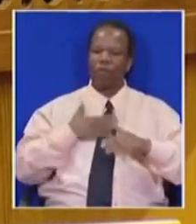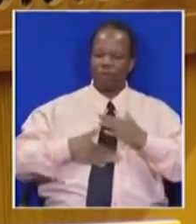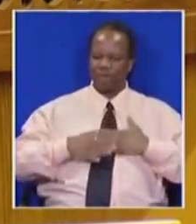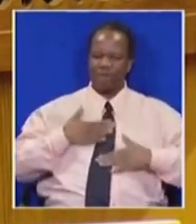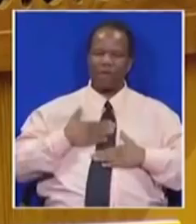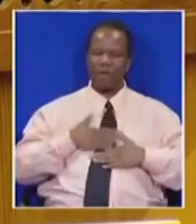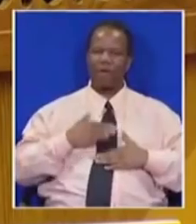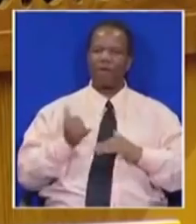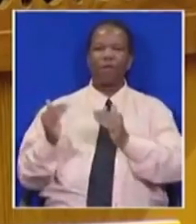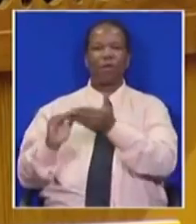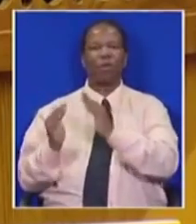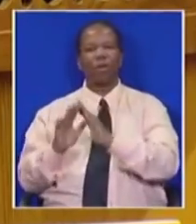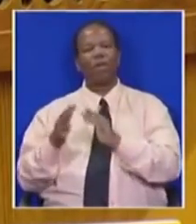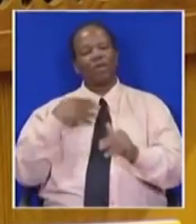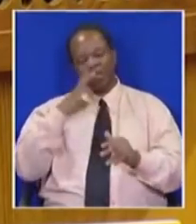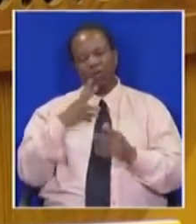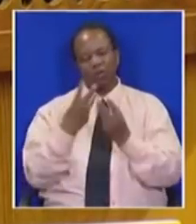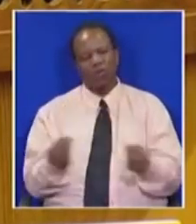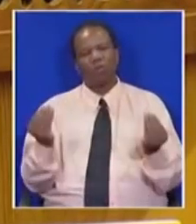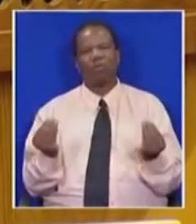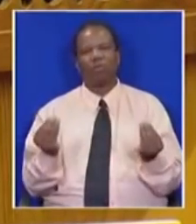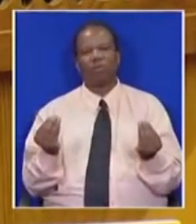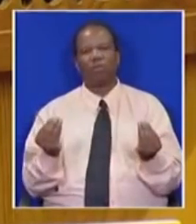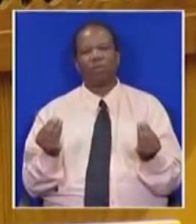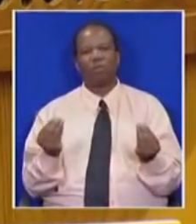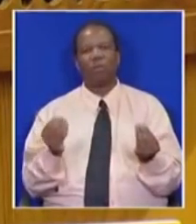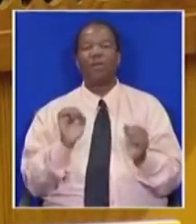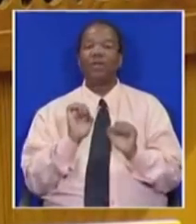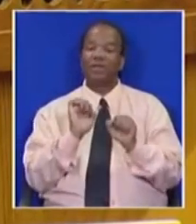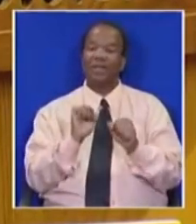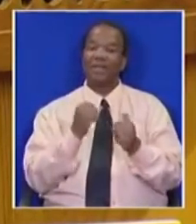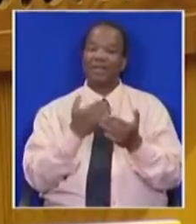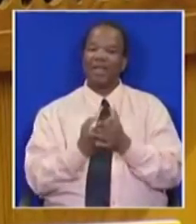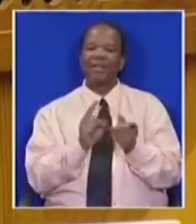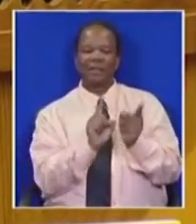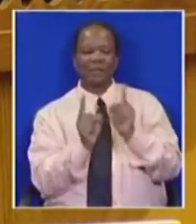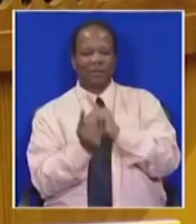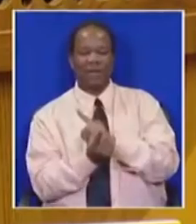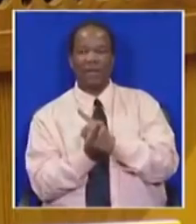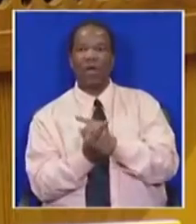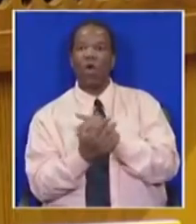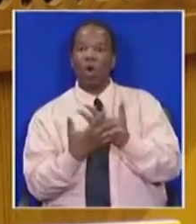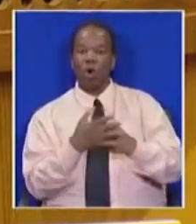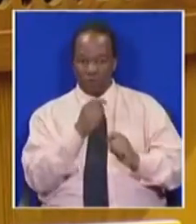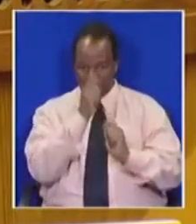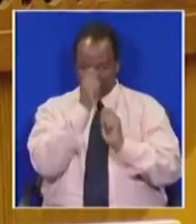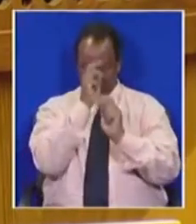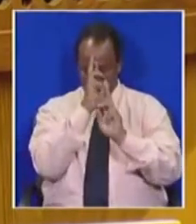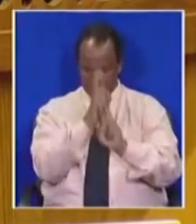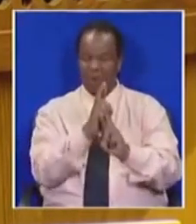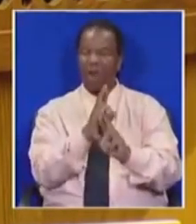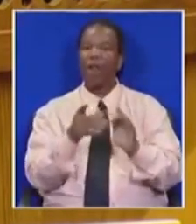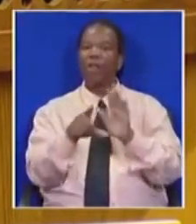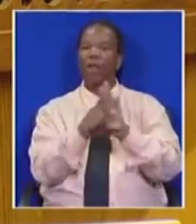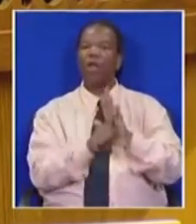no mistake, it must be addressed. We can correct this injustice in a way that respects the rule of law, in which the rights of